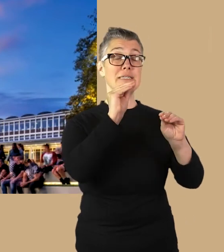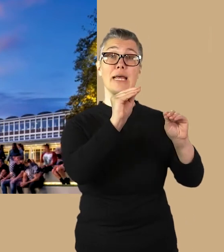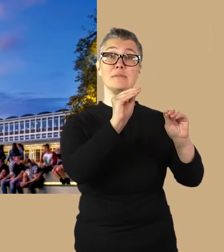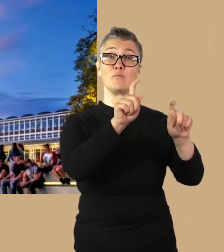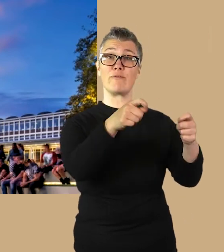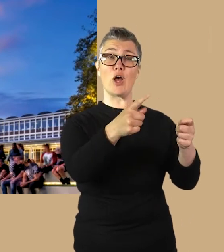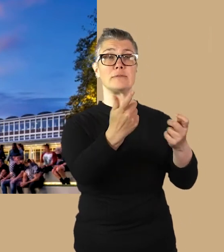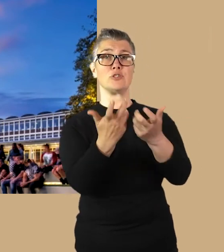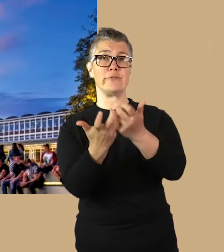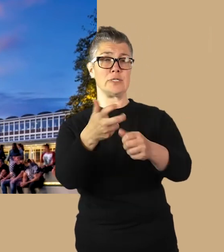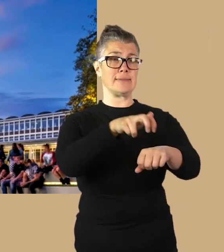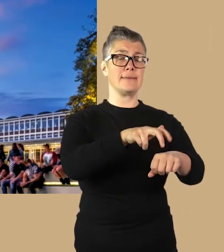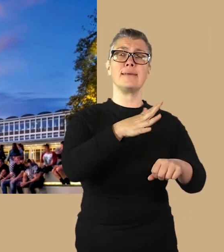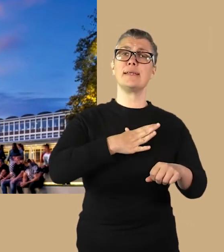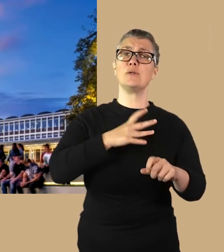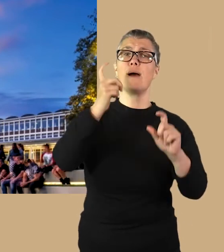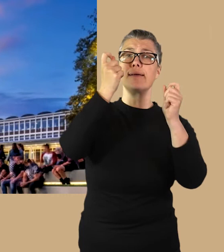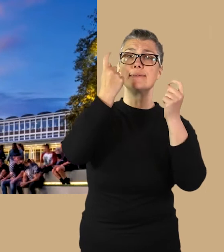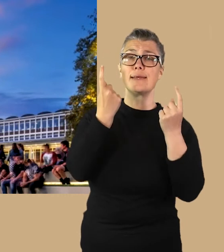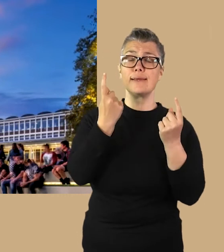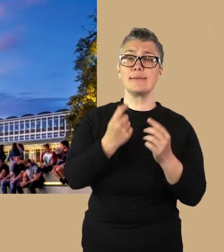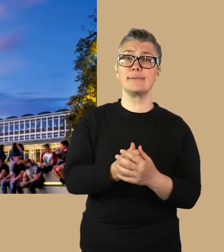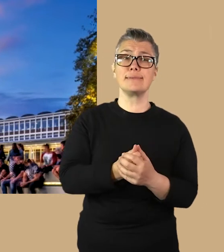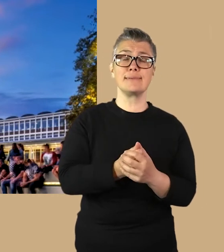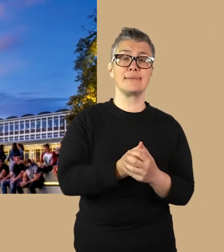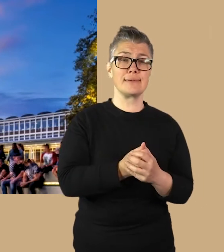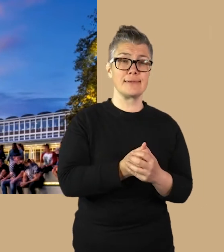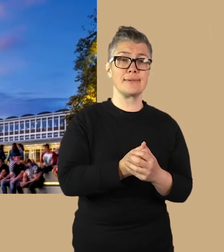education providers need to understand is that